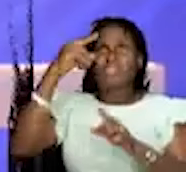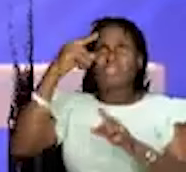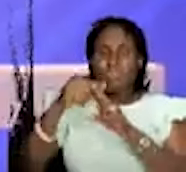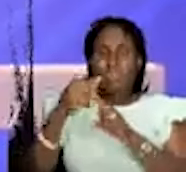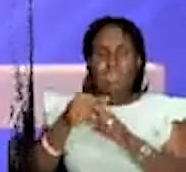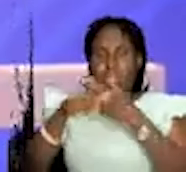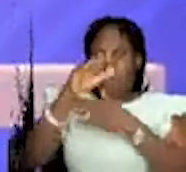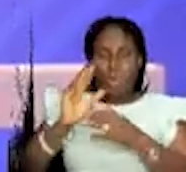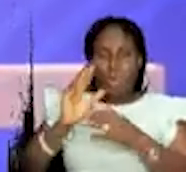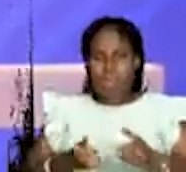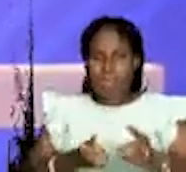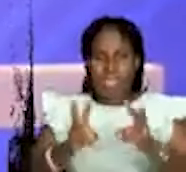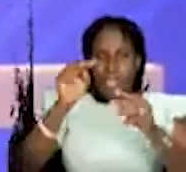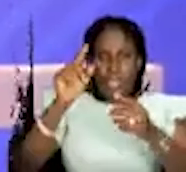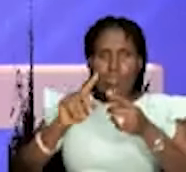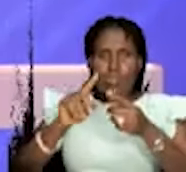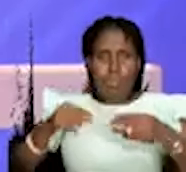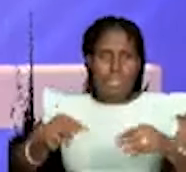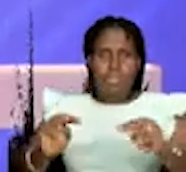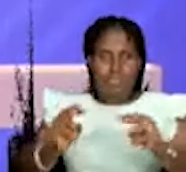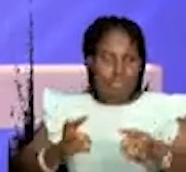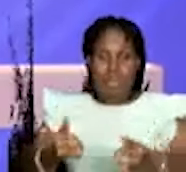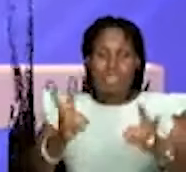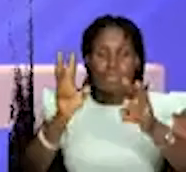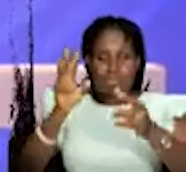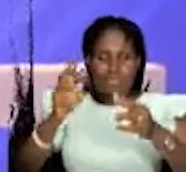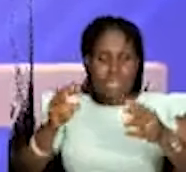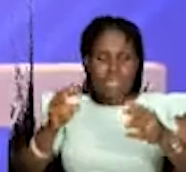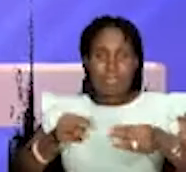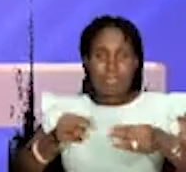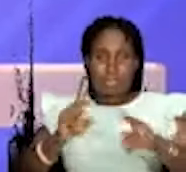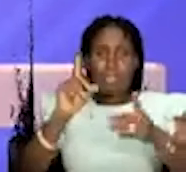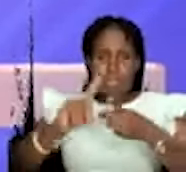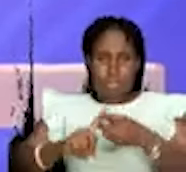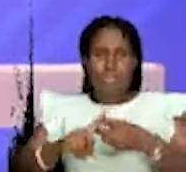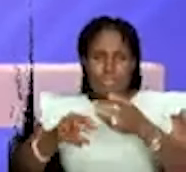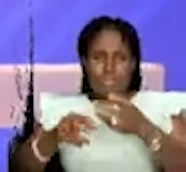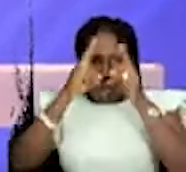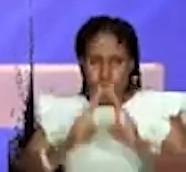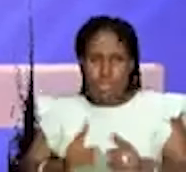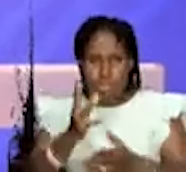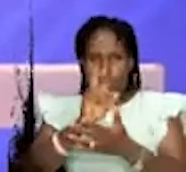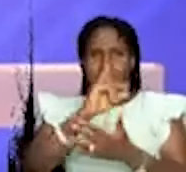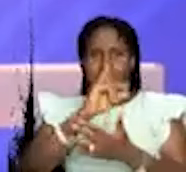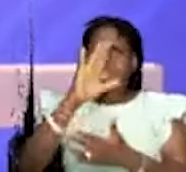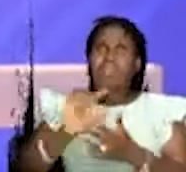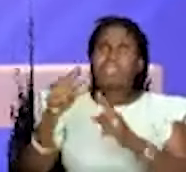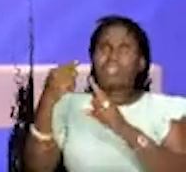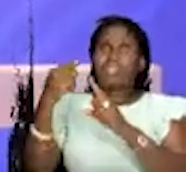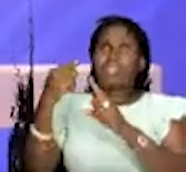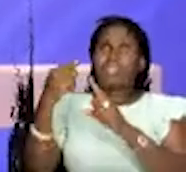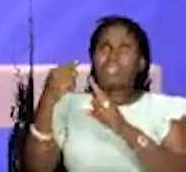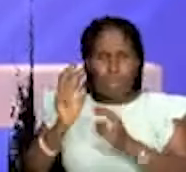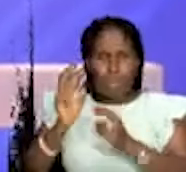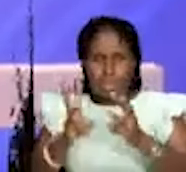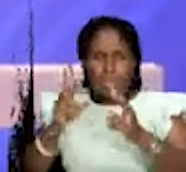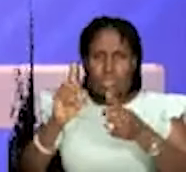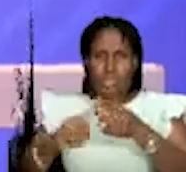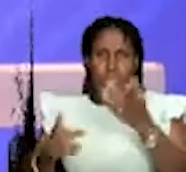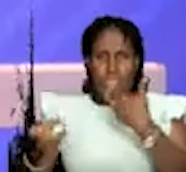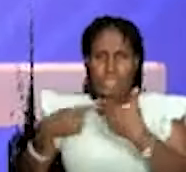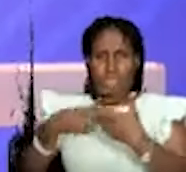bring honor to a man is by His Word. God's method to restore is by His Word. God's